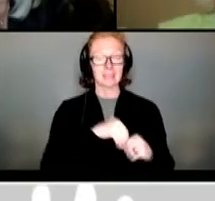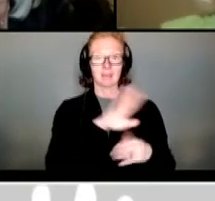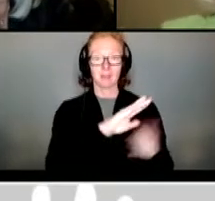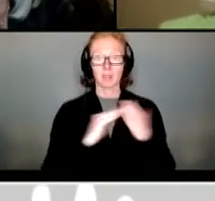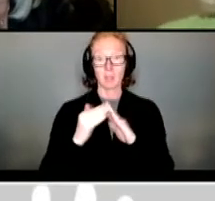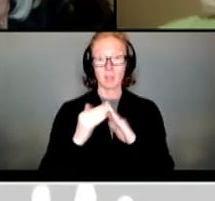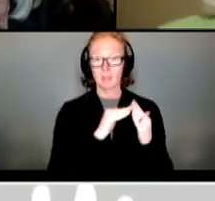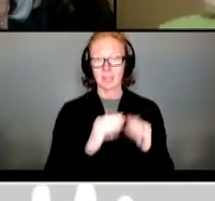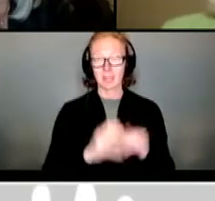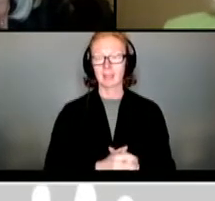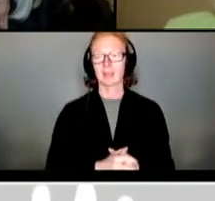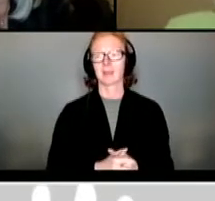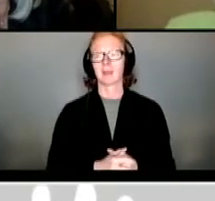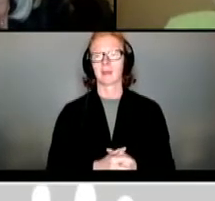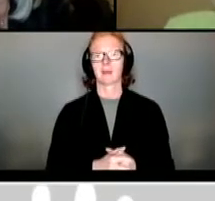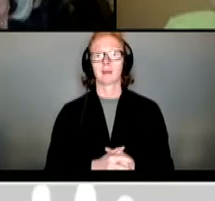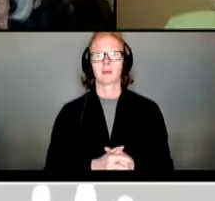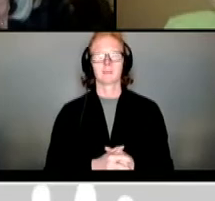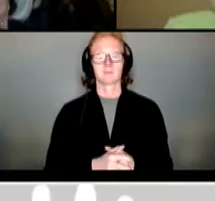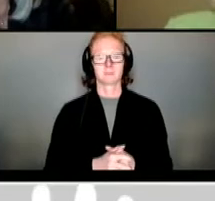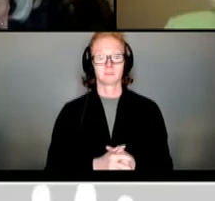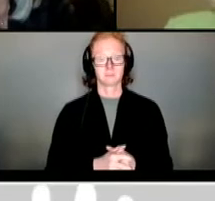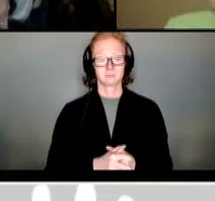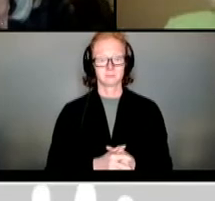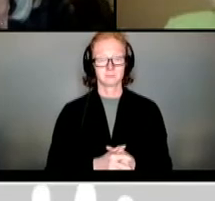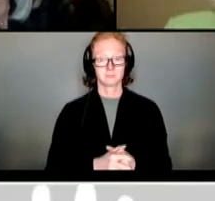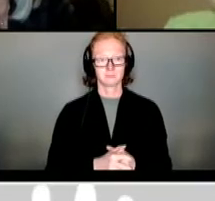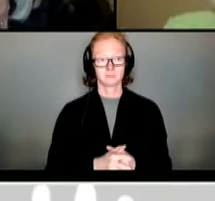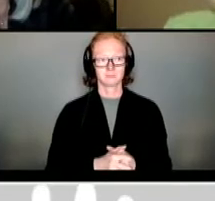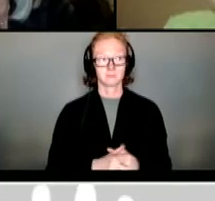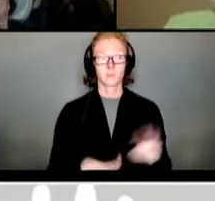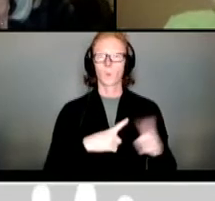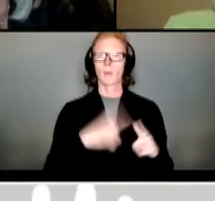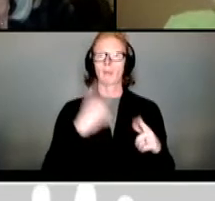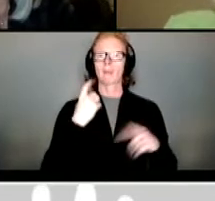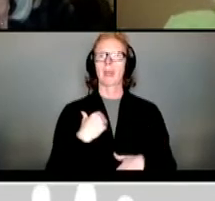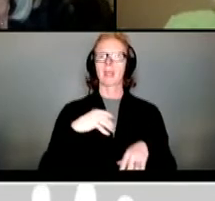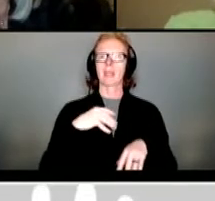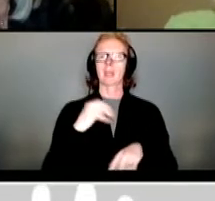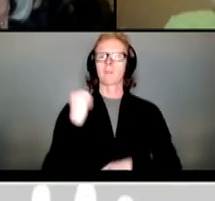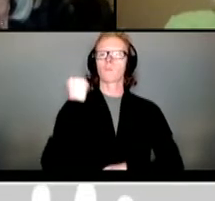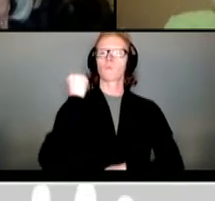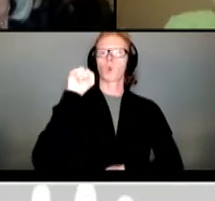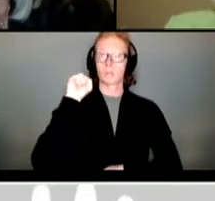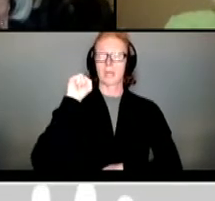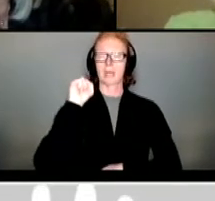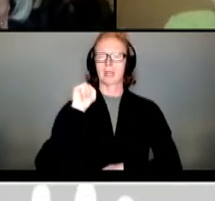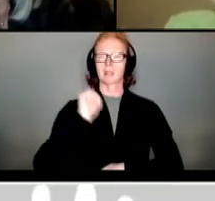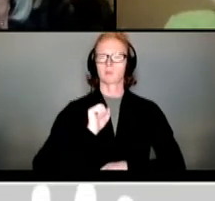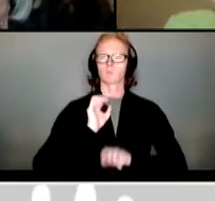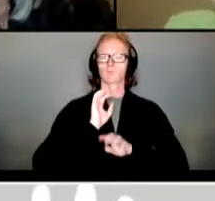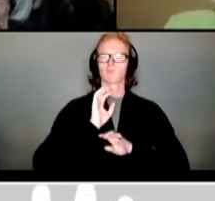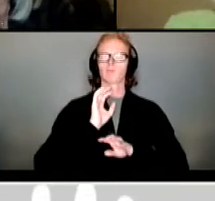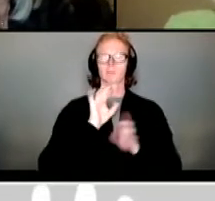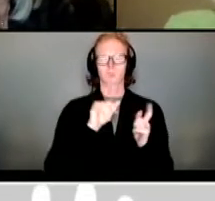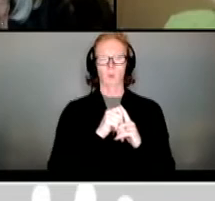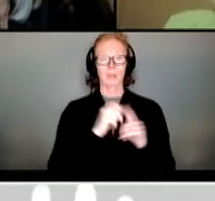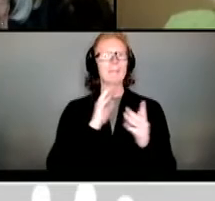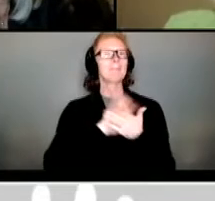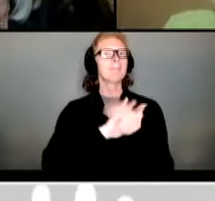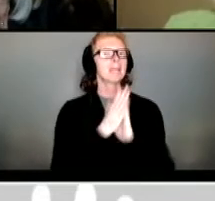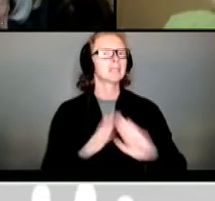communities. When they peacefully protest, what is the